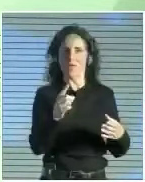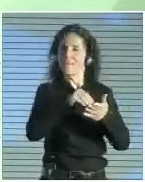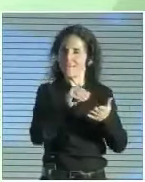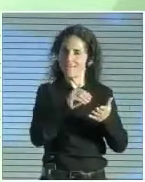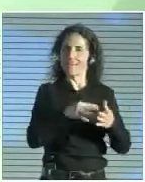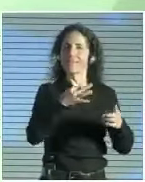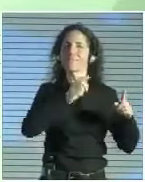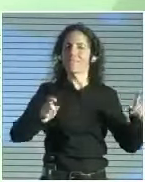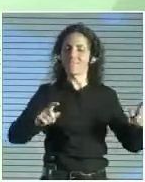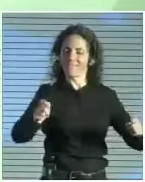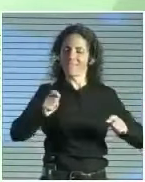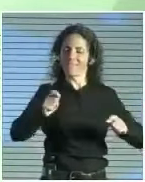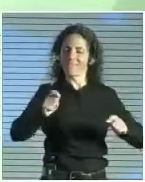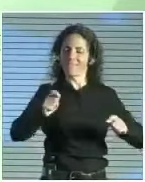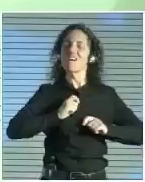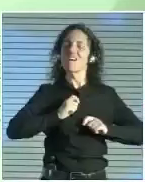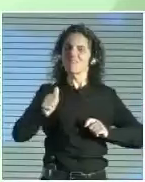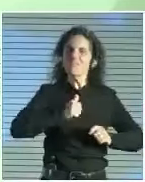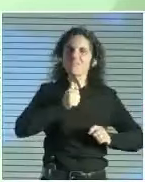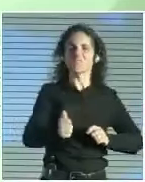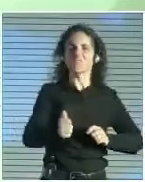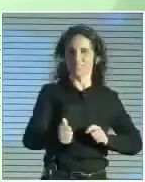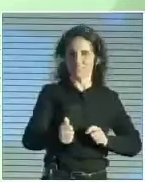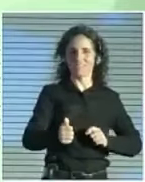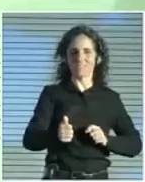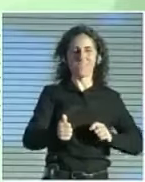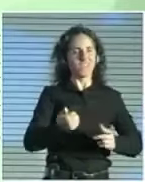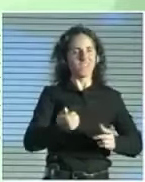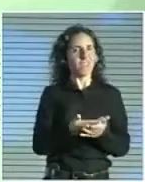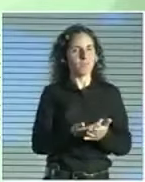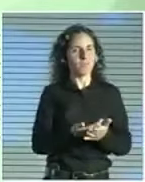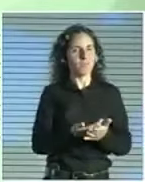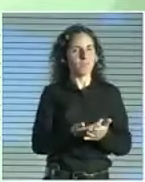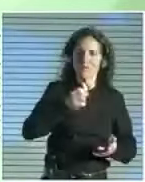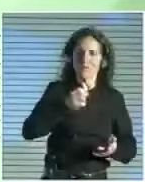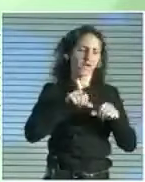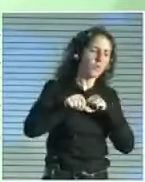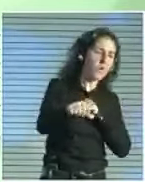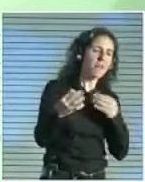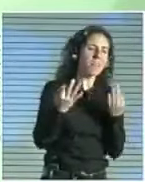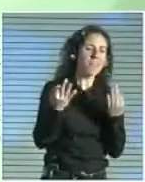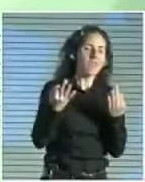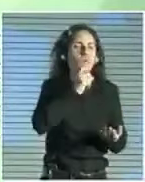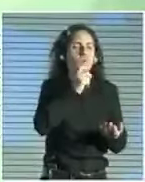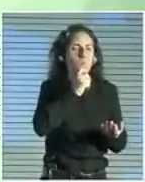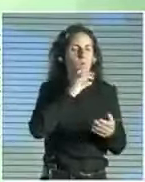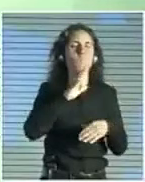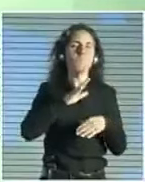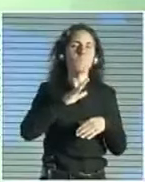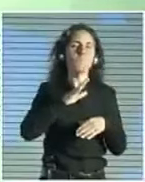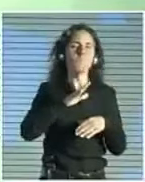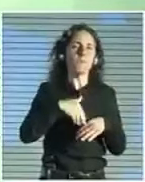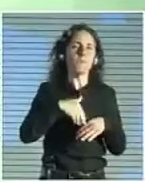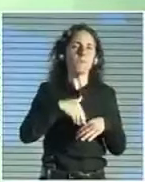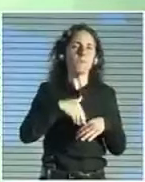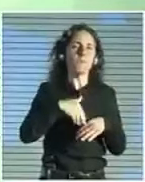at a much broader level. So that is front and center. It is not only was it a need, it became an expectation of community